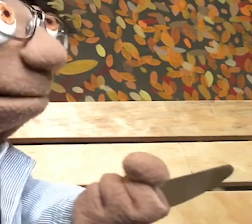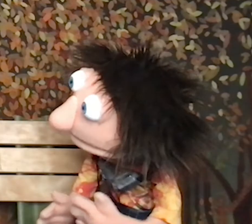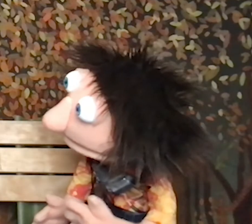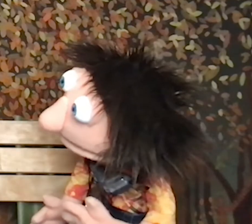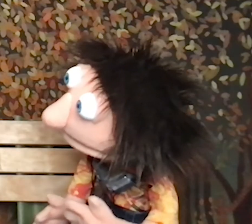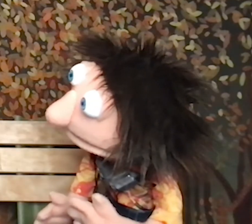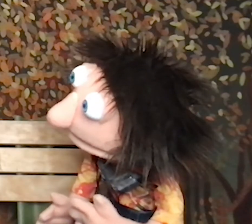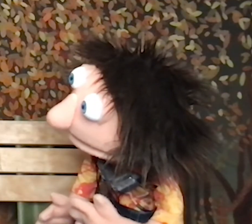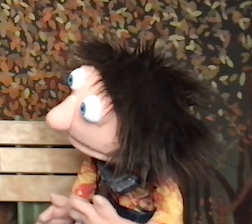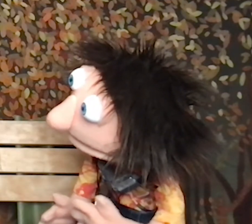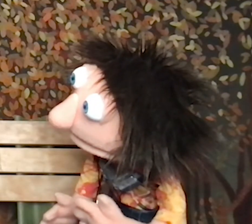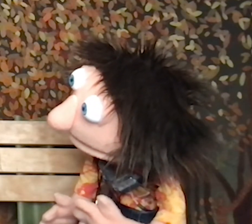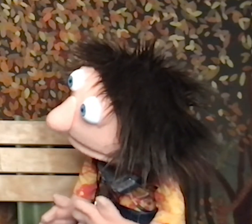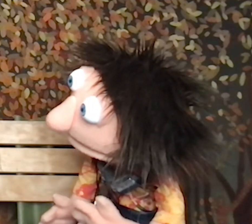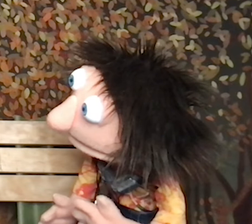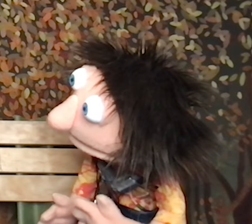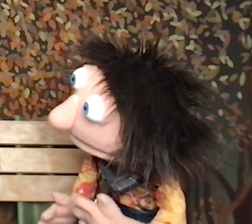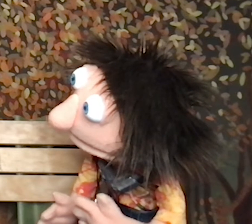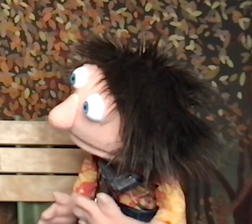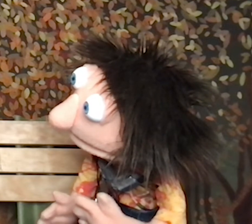Stop, just stop.